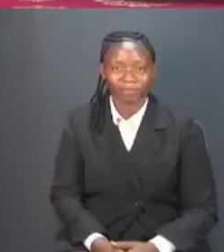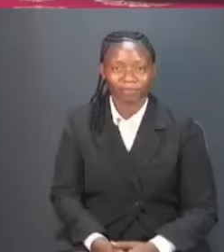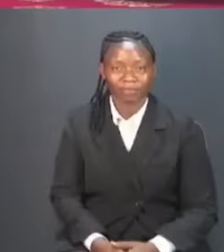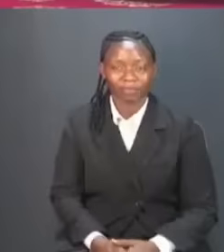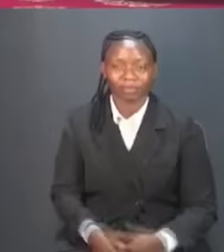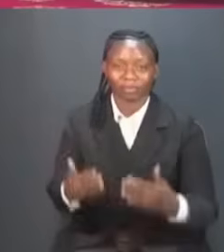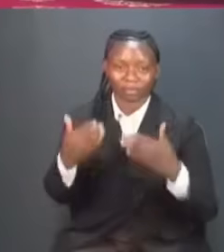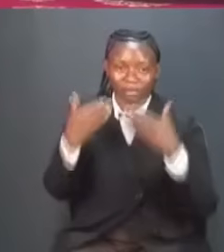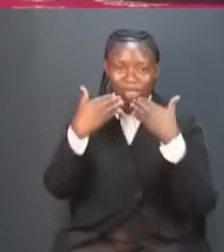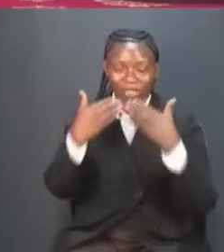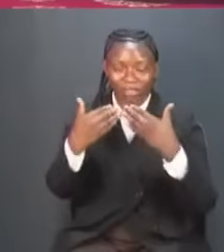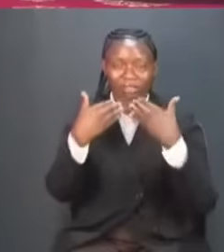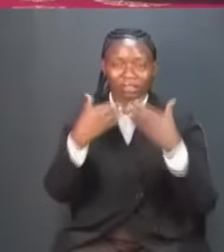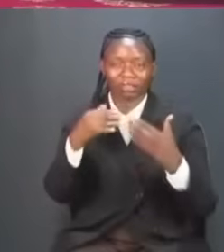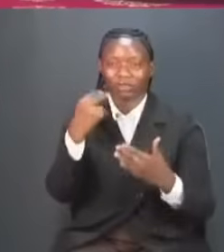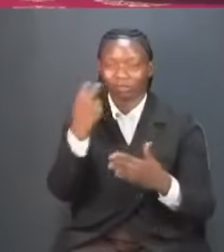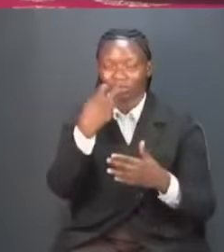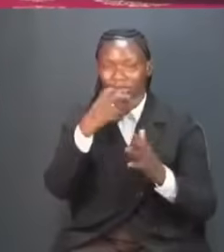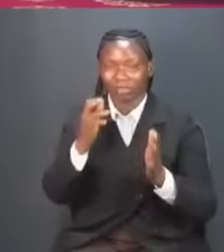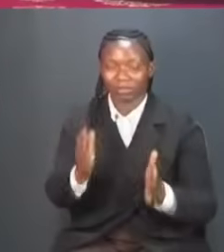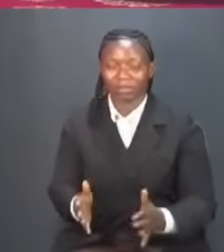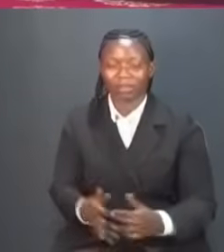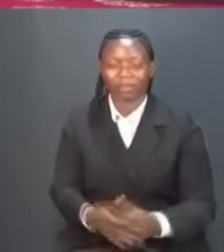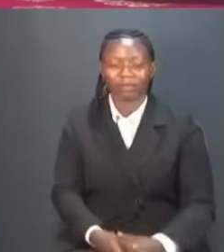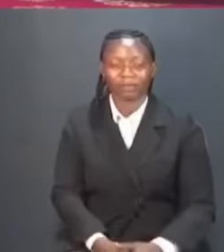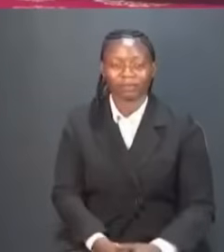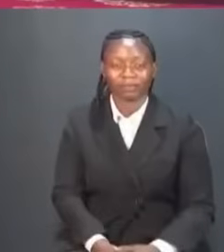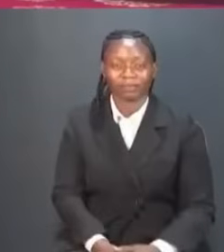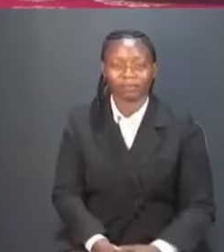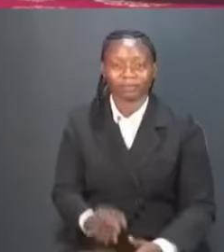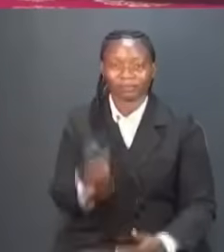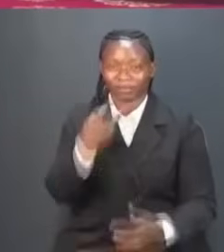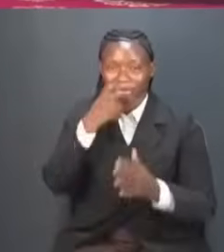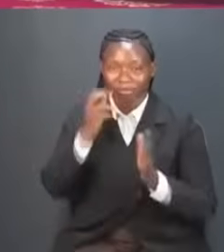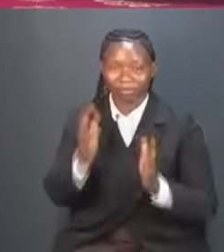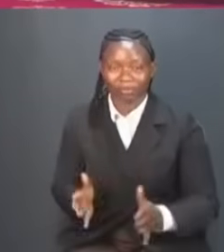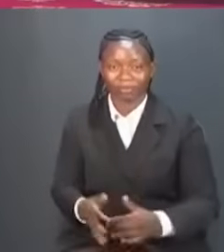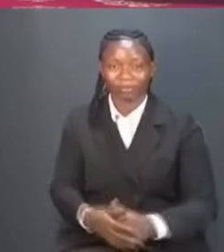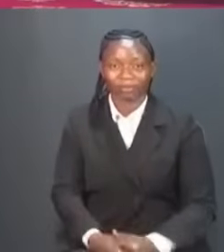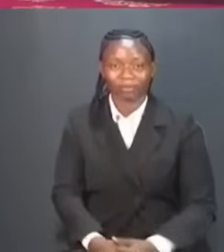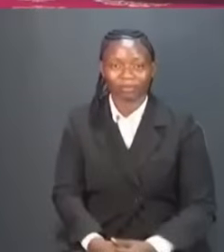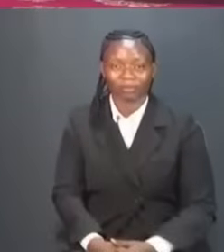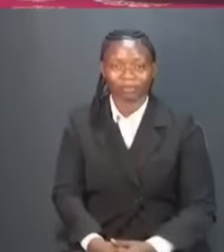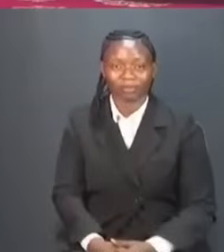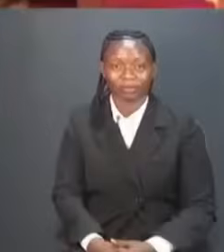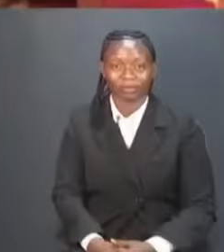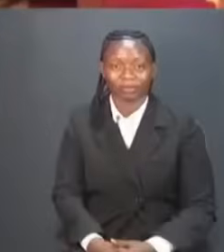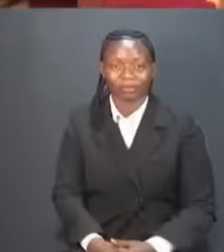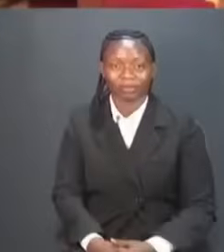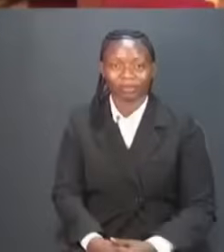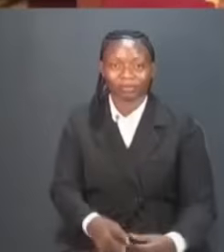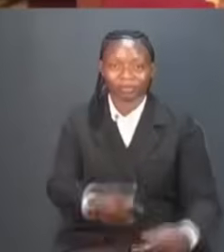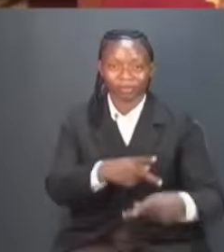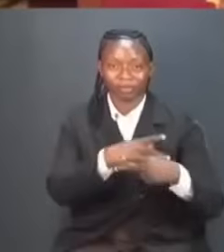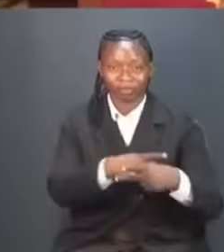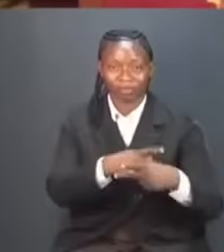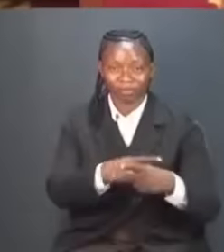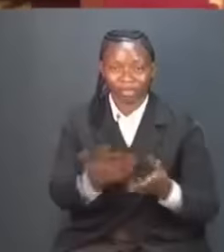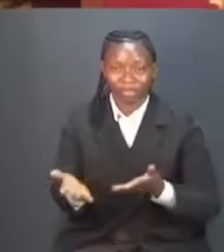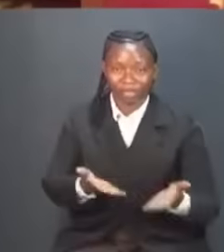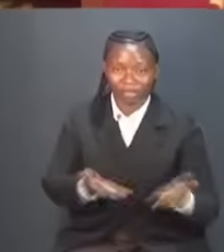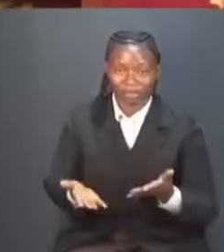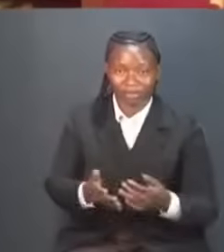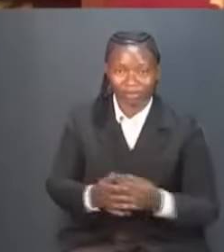Thank you very much, Mr. Speaker. Mr. Speaker, the Plant Protection and Regulatory Services Directorate,